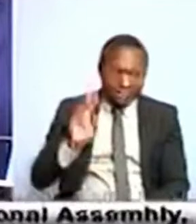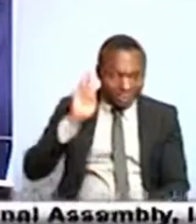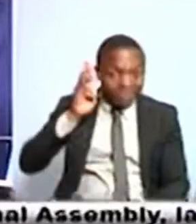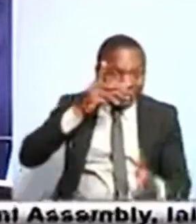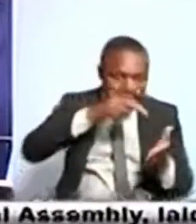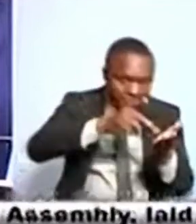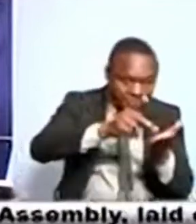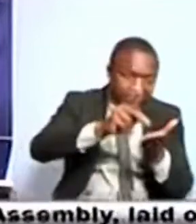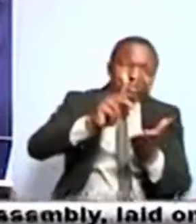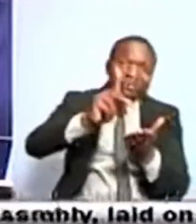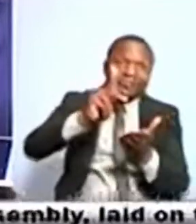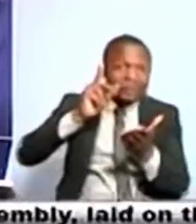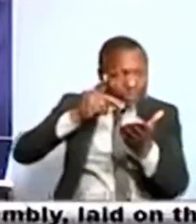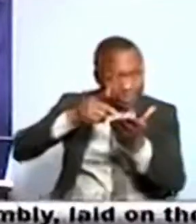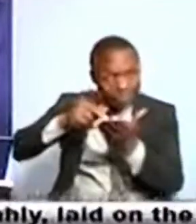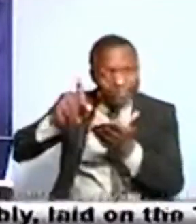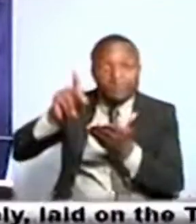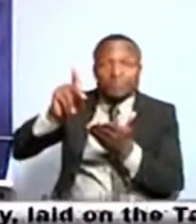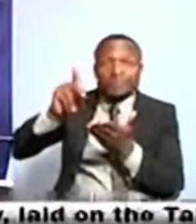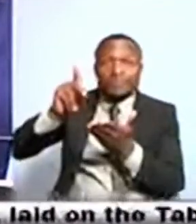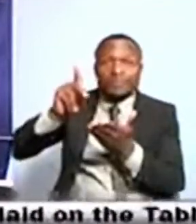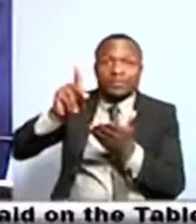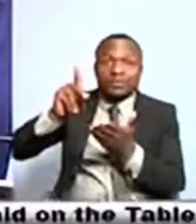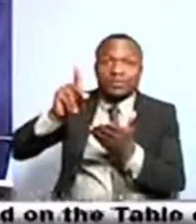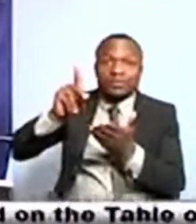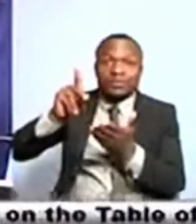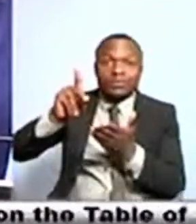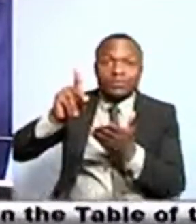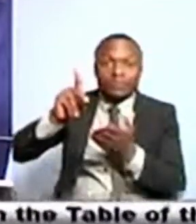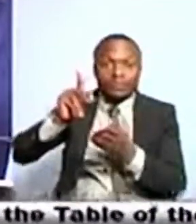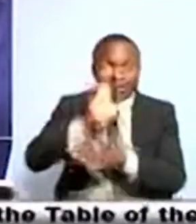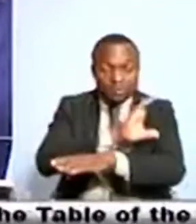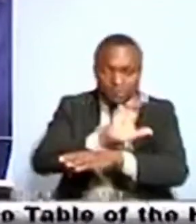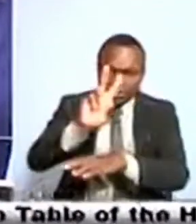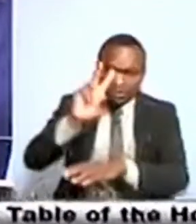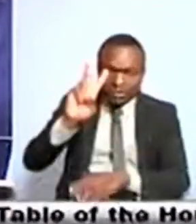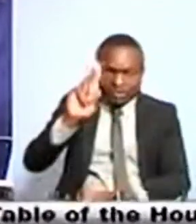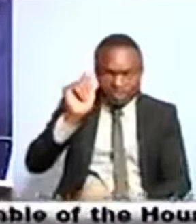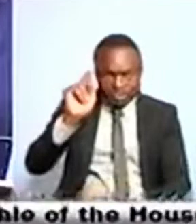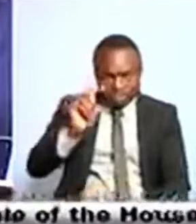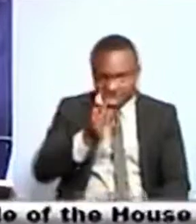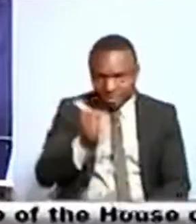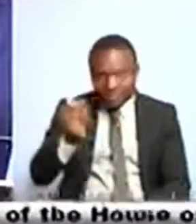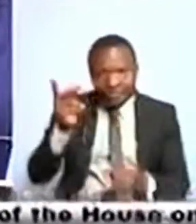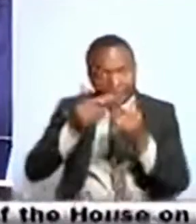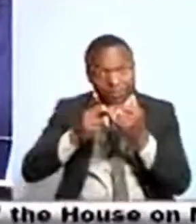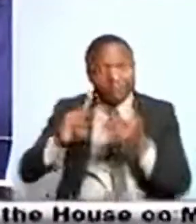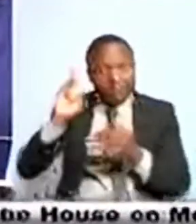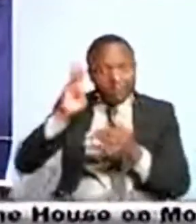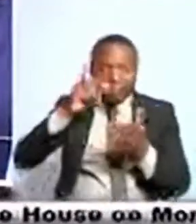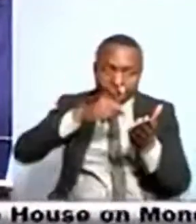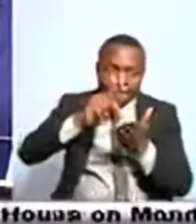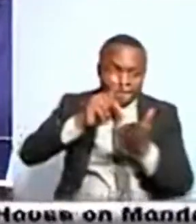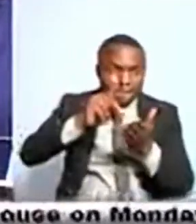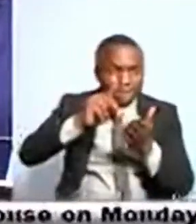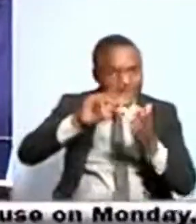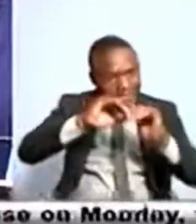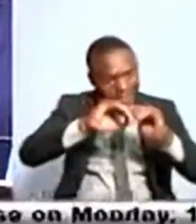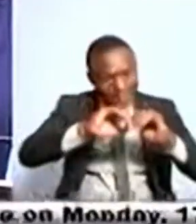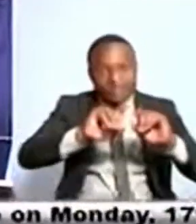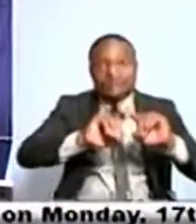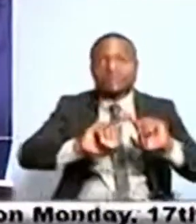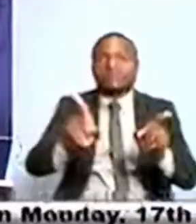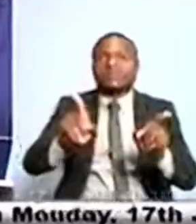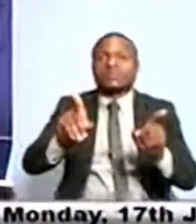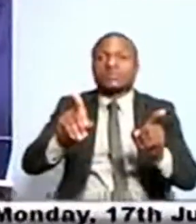paid, you'll be paid your net, and the VAT and other tax components will be paid separately to